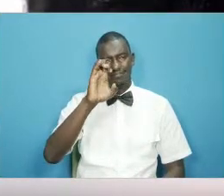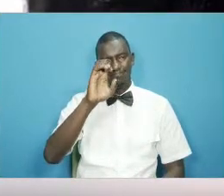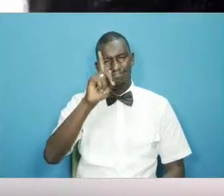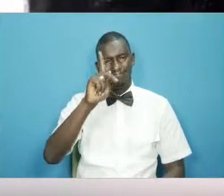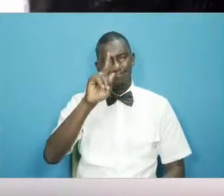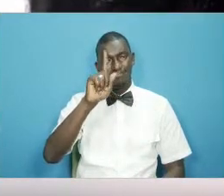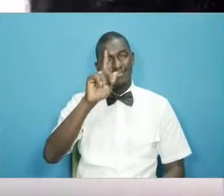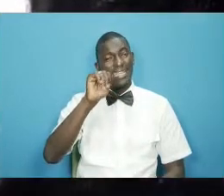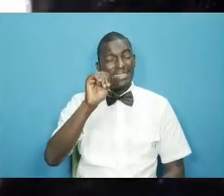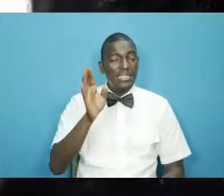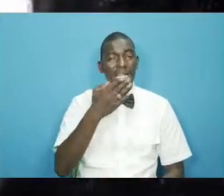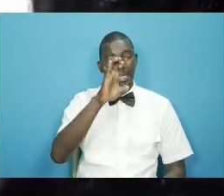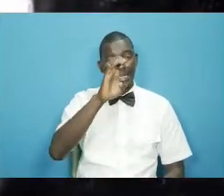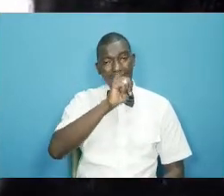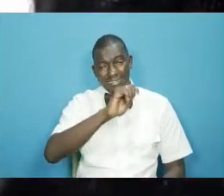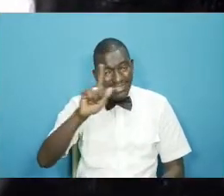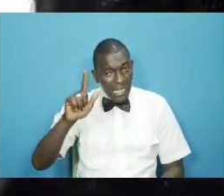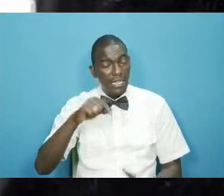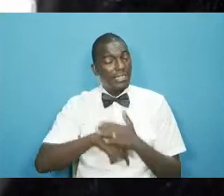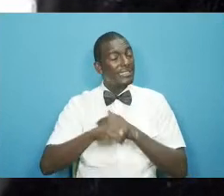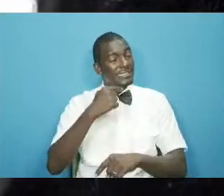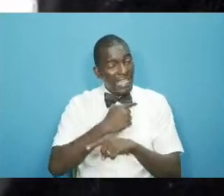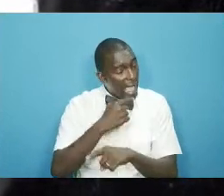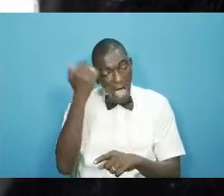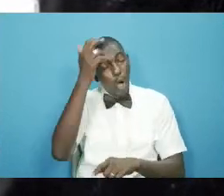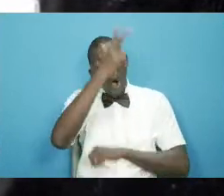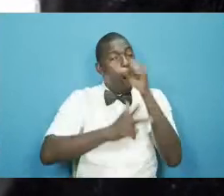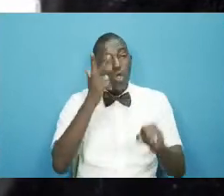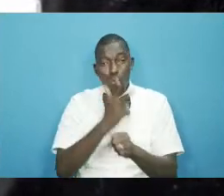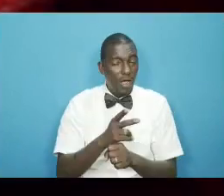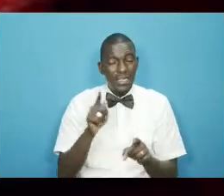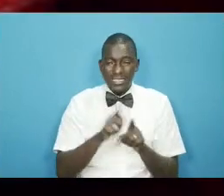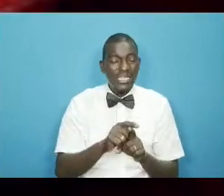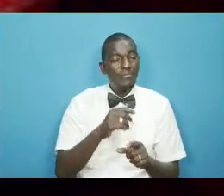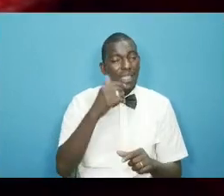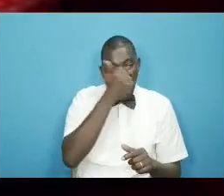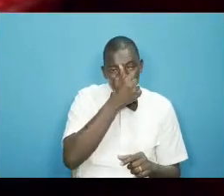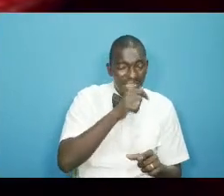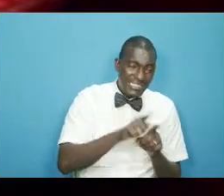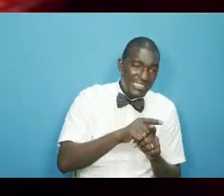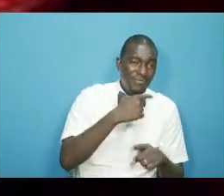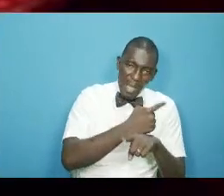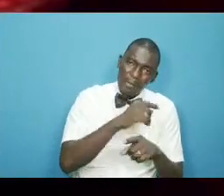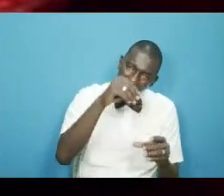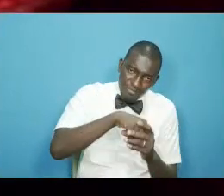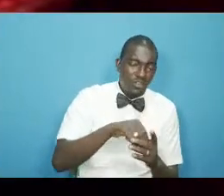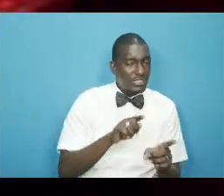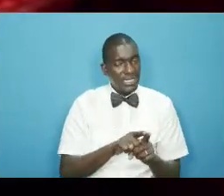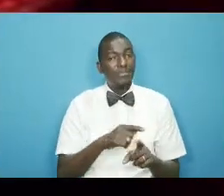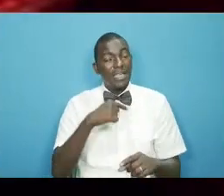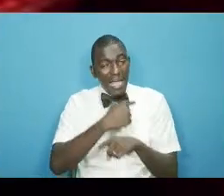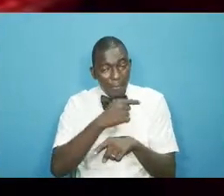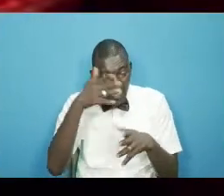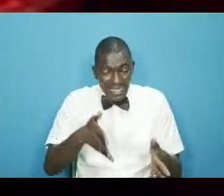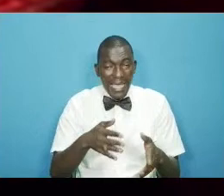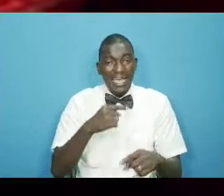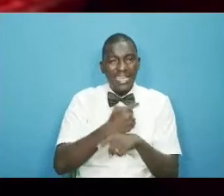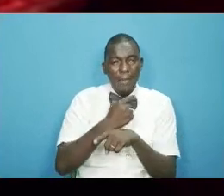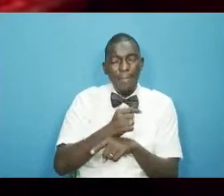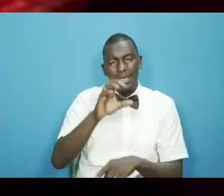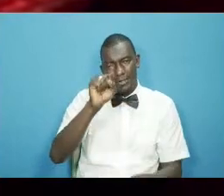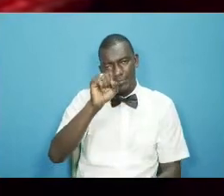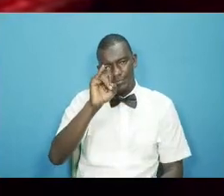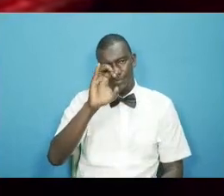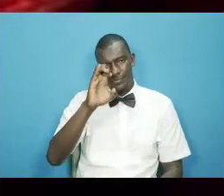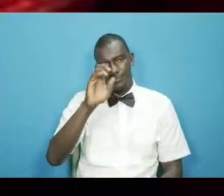sub-Saharan Africa and also affects people of African origin living in other parts of the world. In the Gambia Sickle Cell